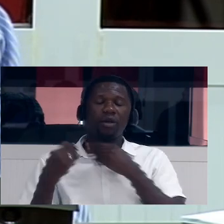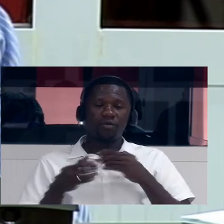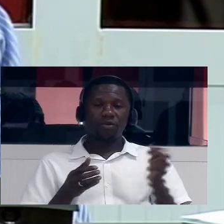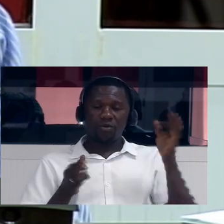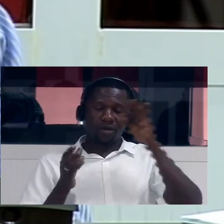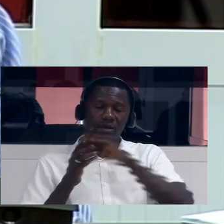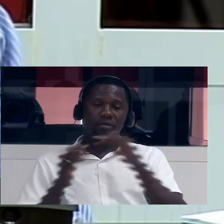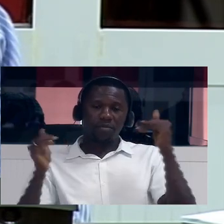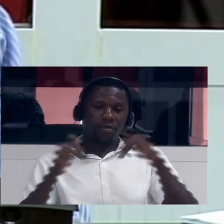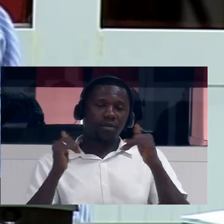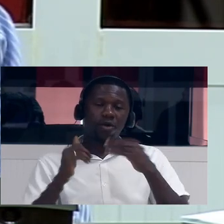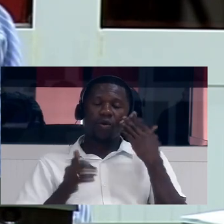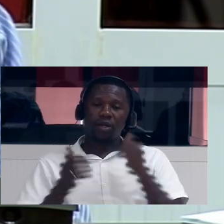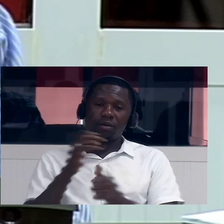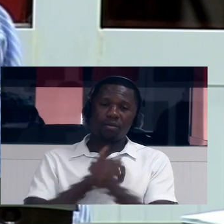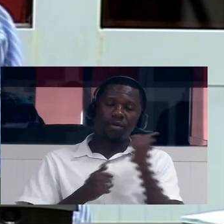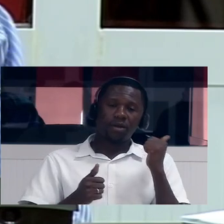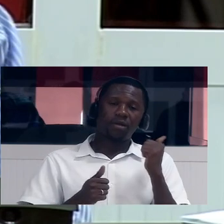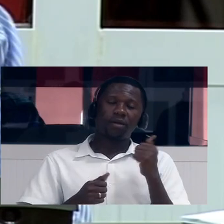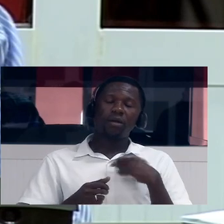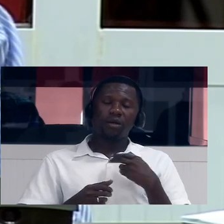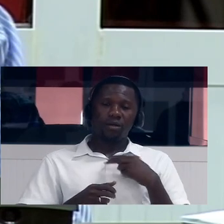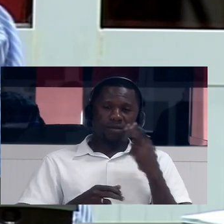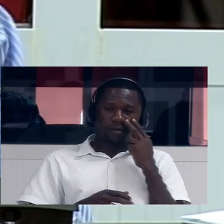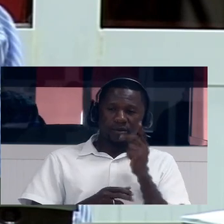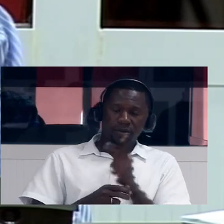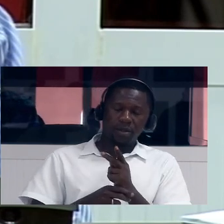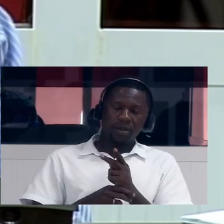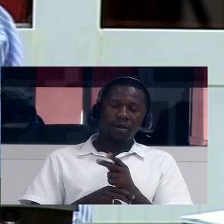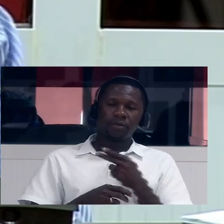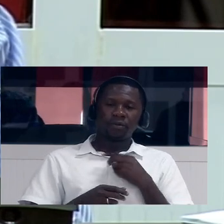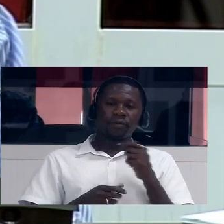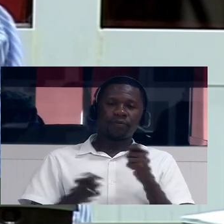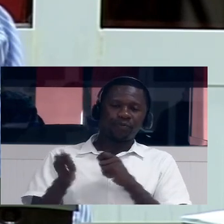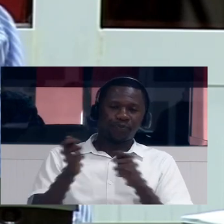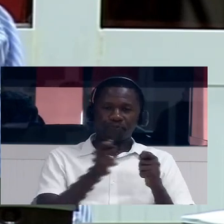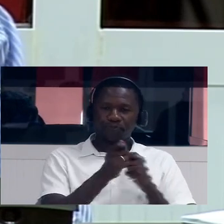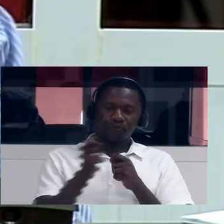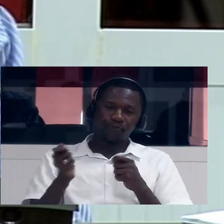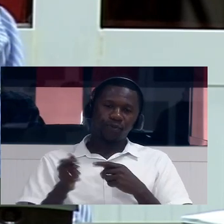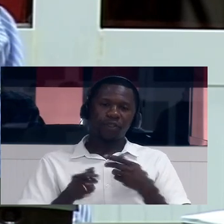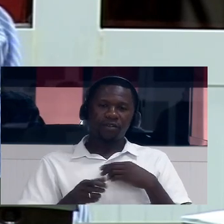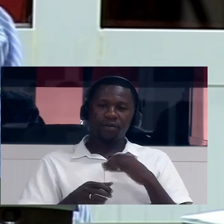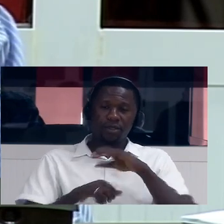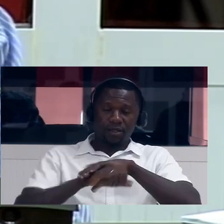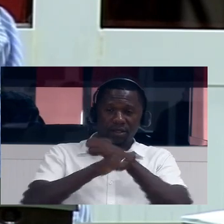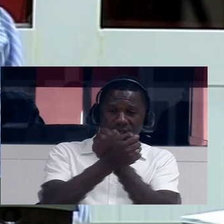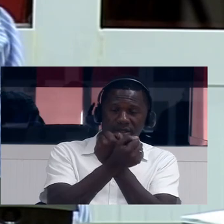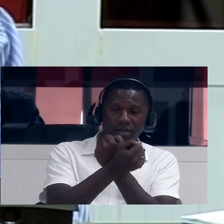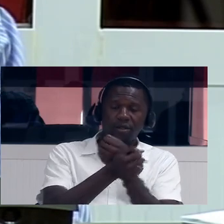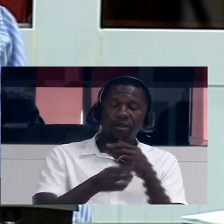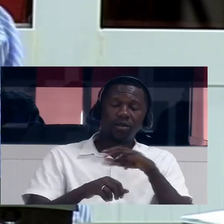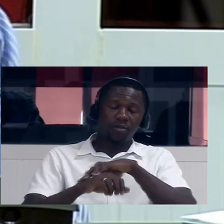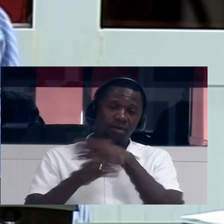meeting. And when I came back, I found out that the firemen had been arrested and remanded in